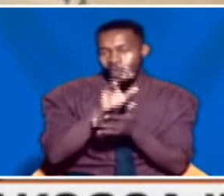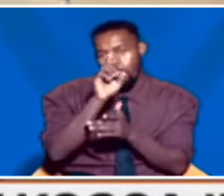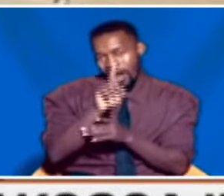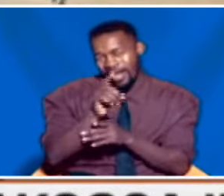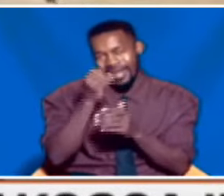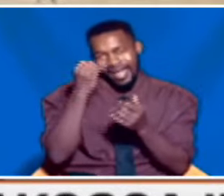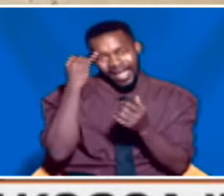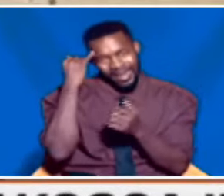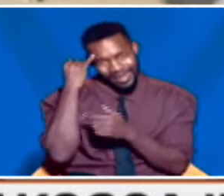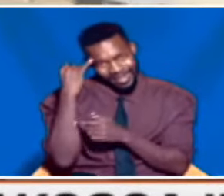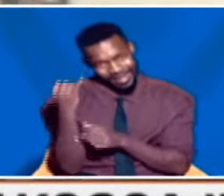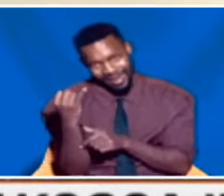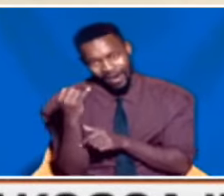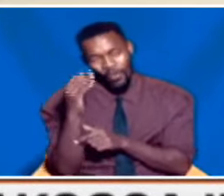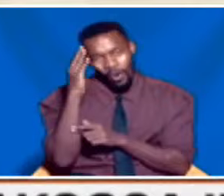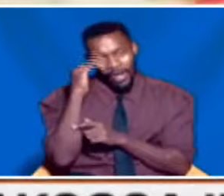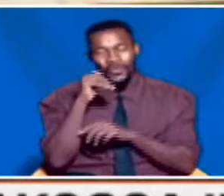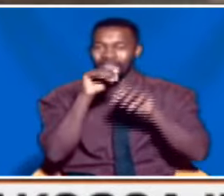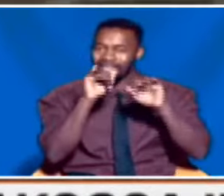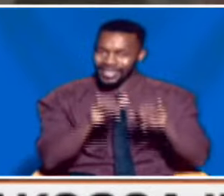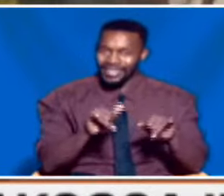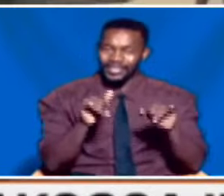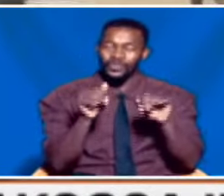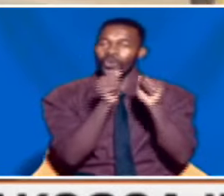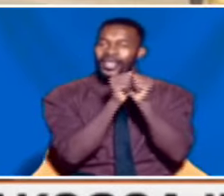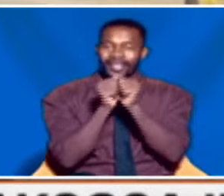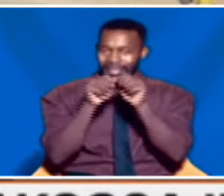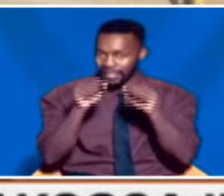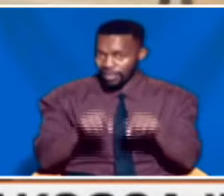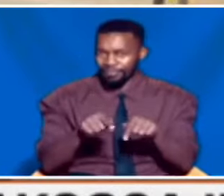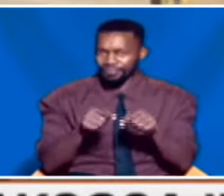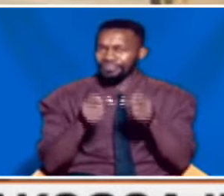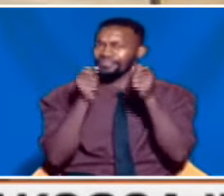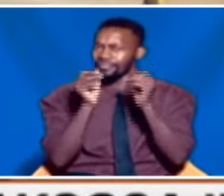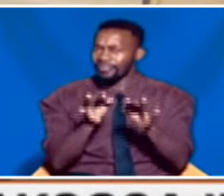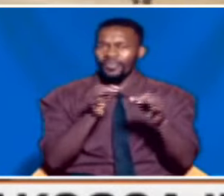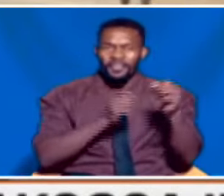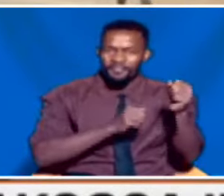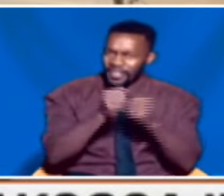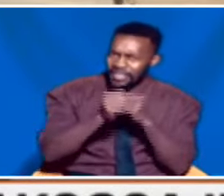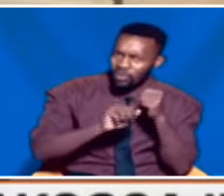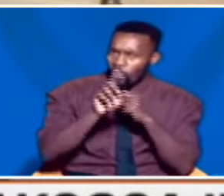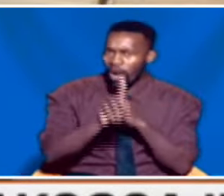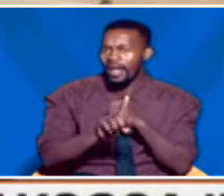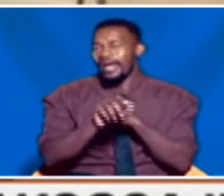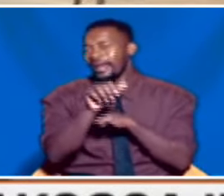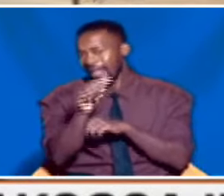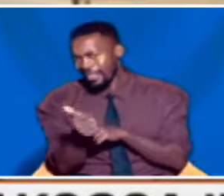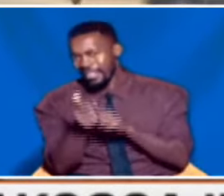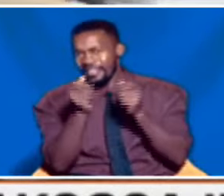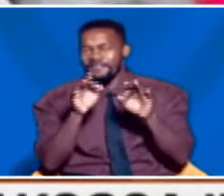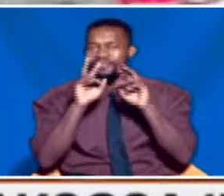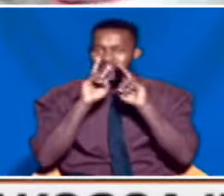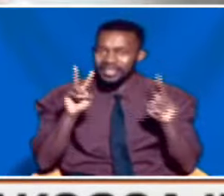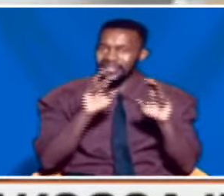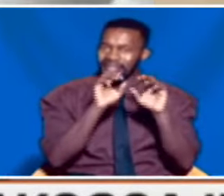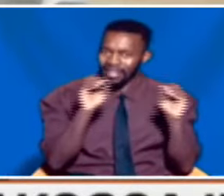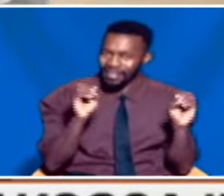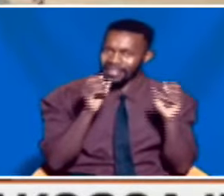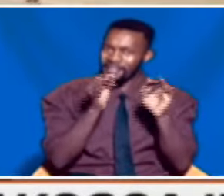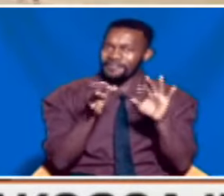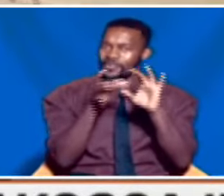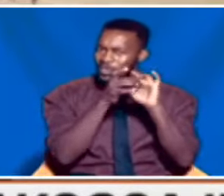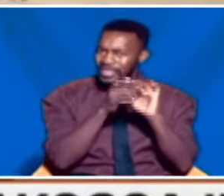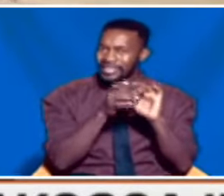live together in Mount Kenya region. And therefore, if you are fighting one another, if there is disharmony, if there is disunity amongst the